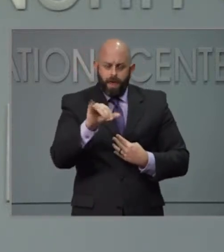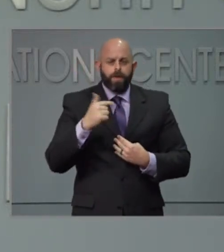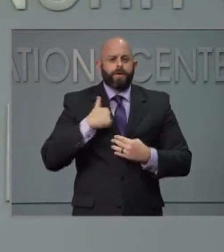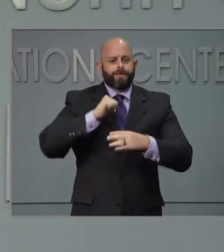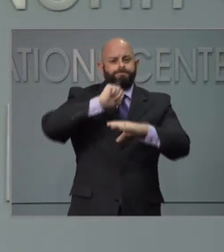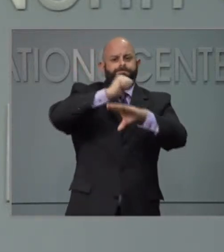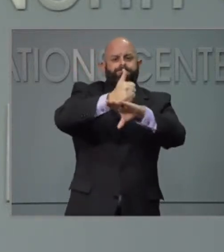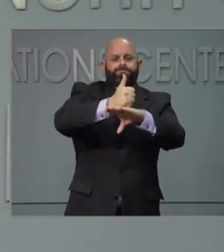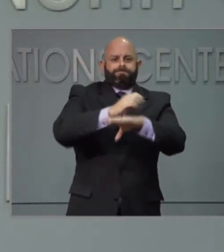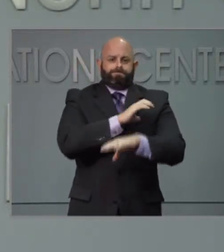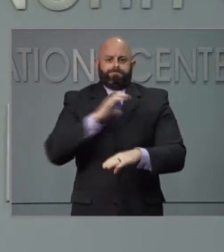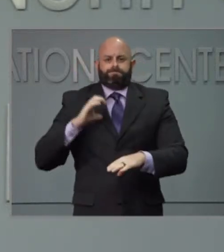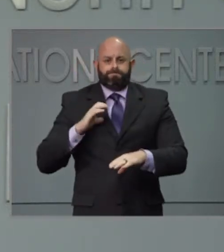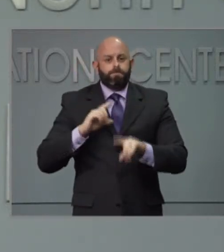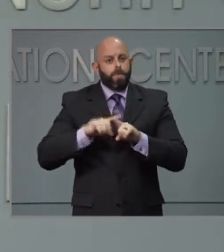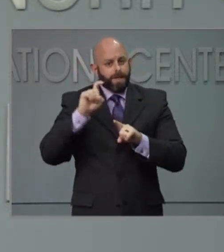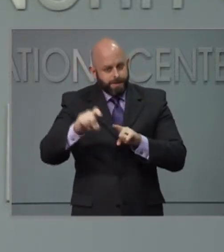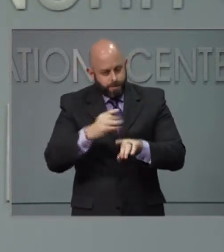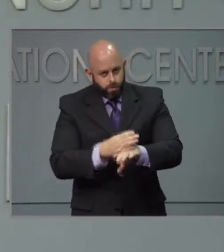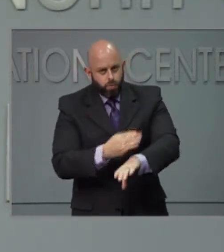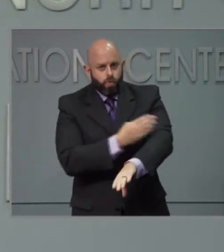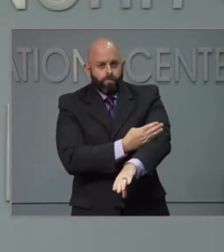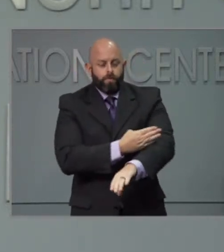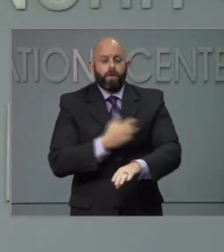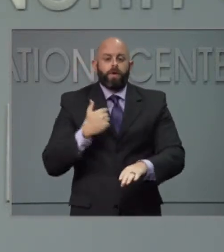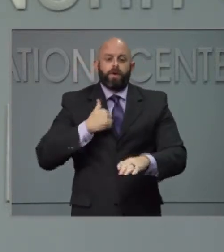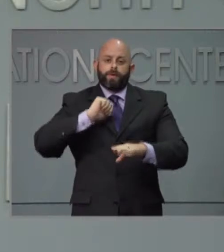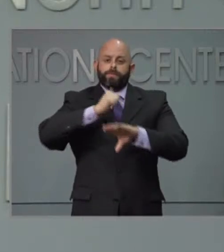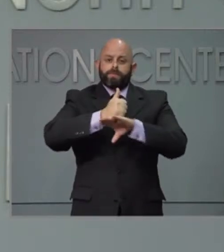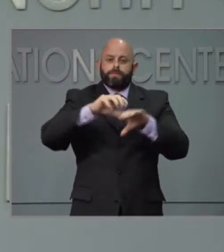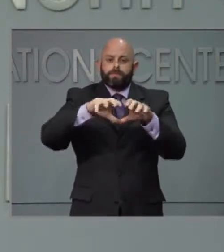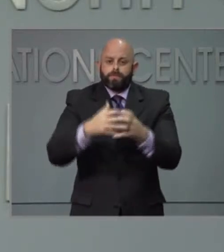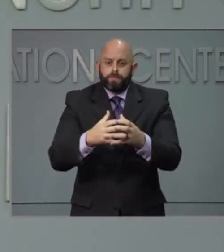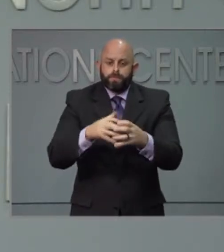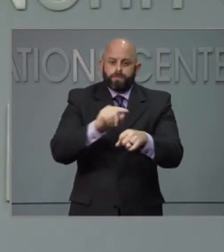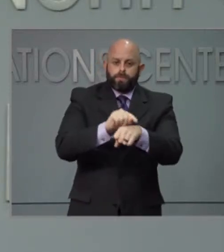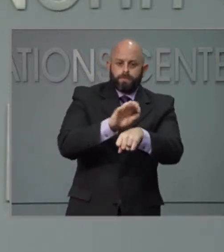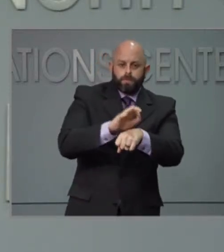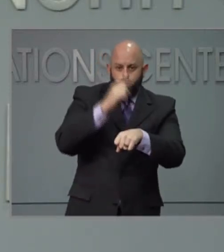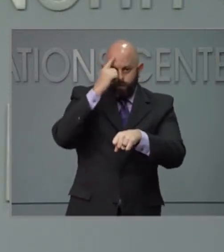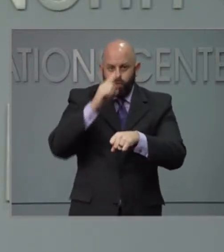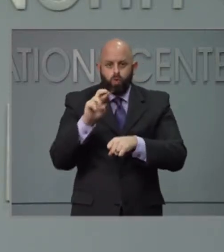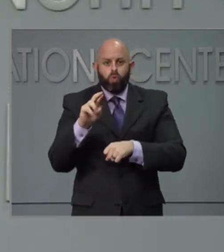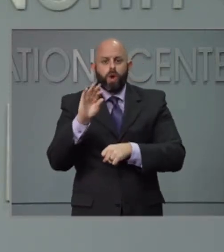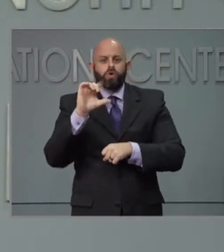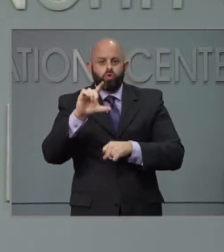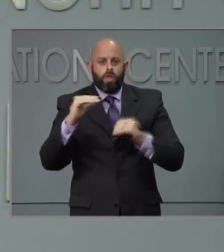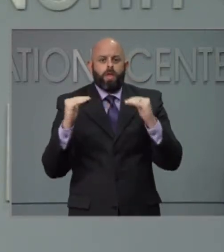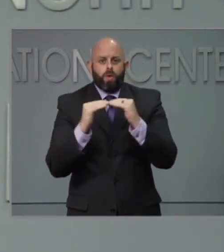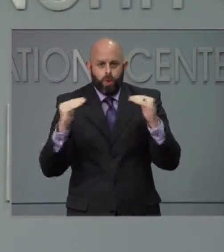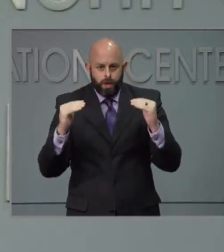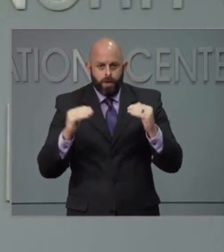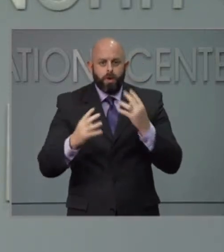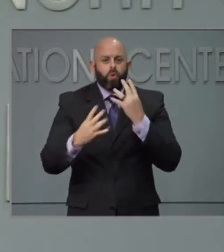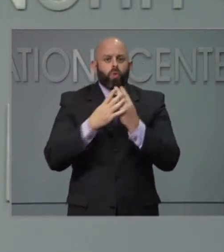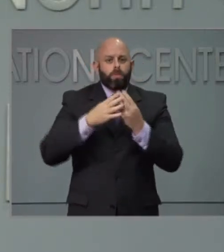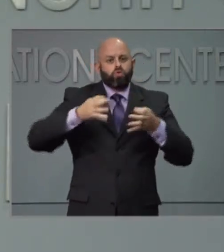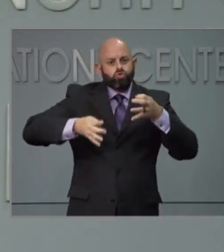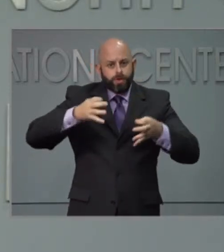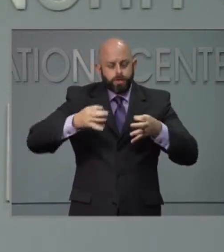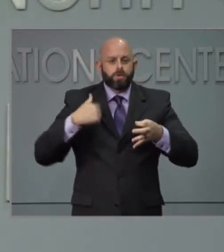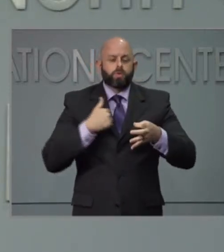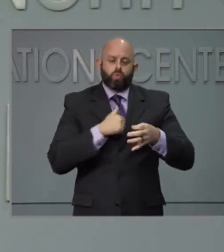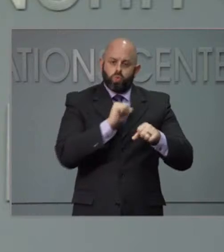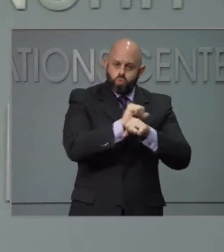improvements. My task force that I've set up on racial equity in criminal justice is working